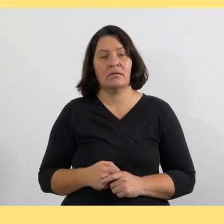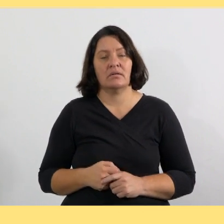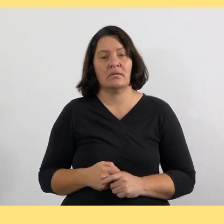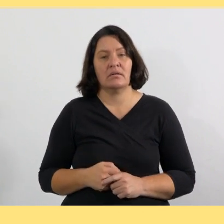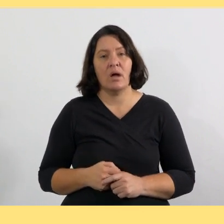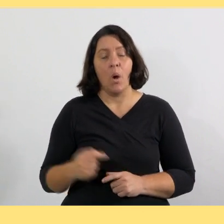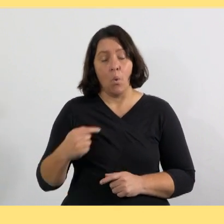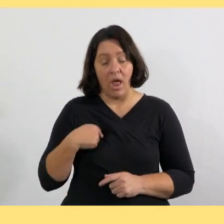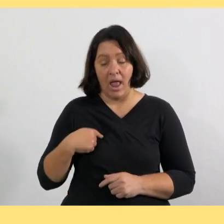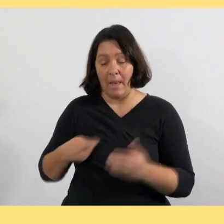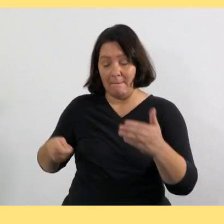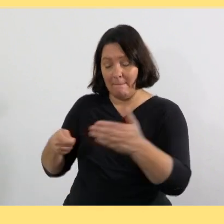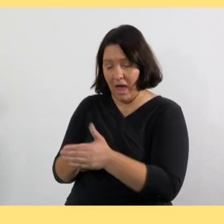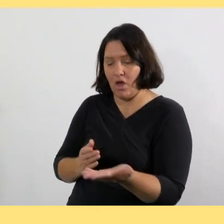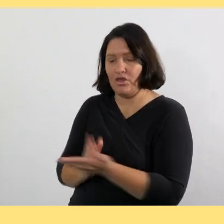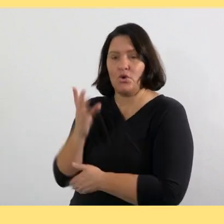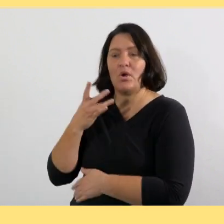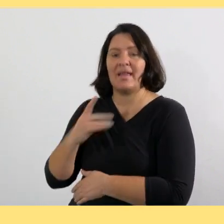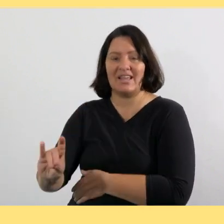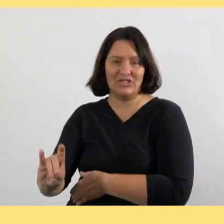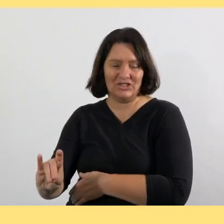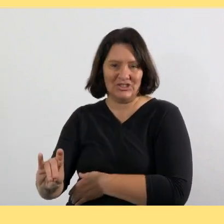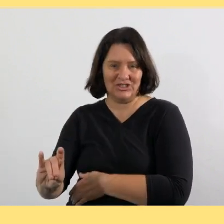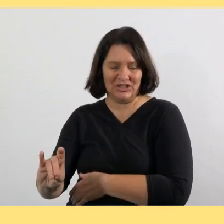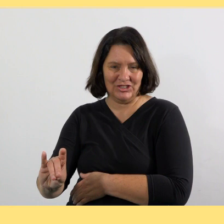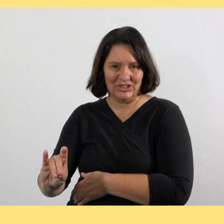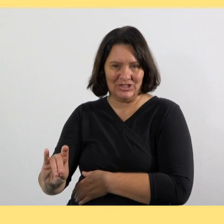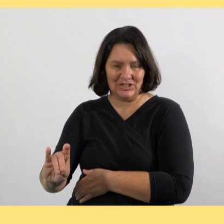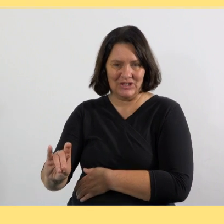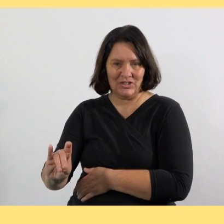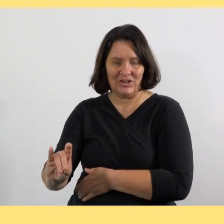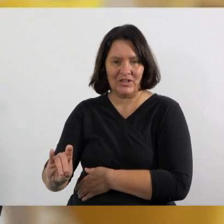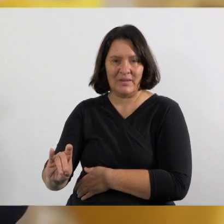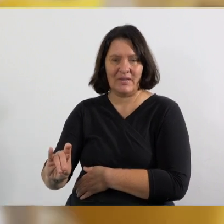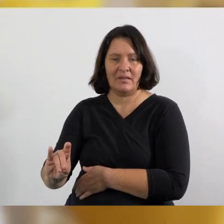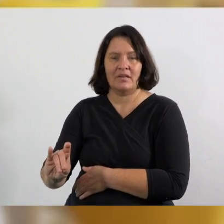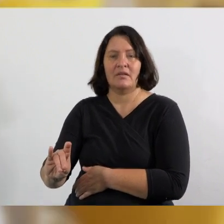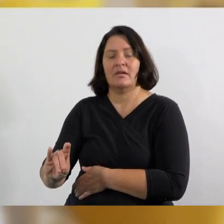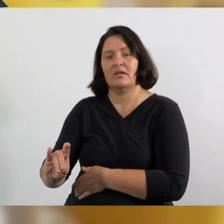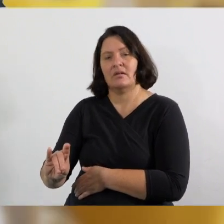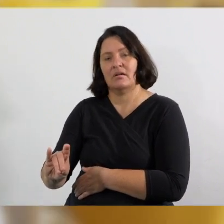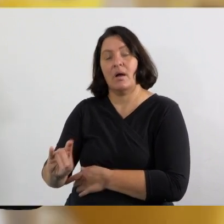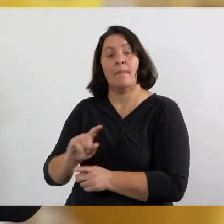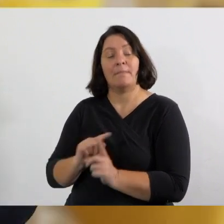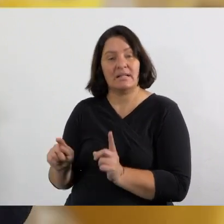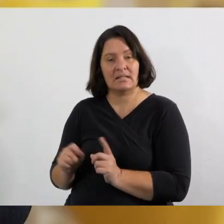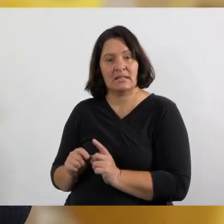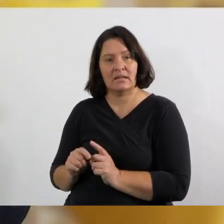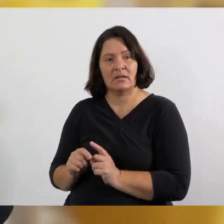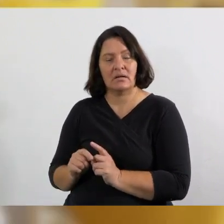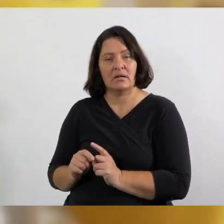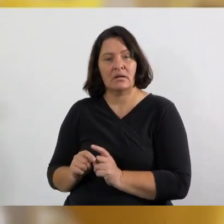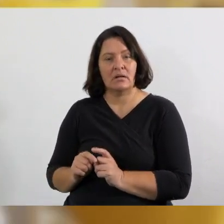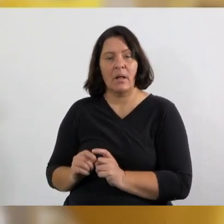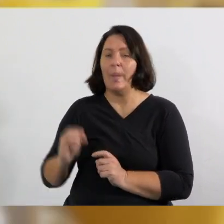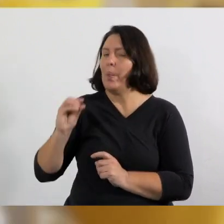cash paid is recorded. The moment we pay cash, but these are